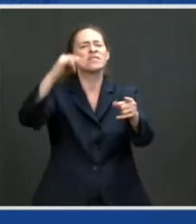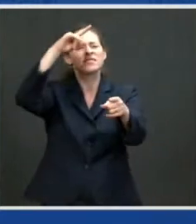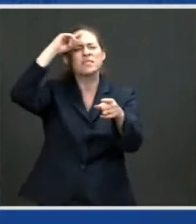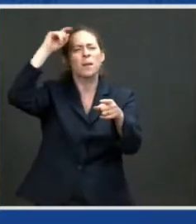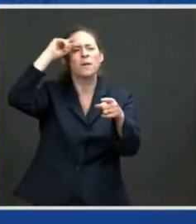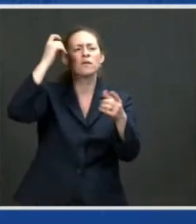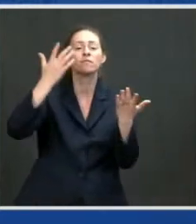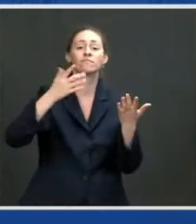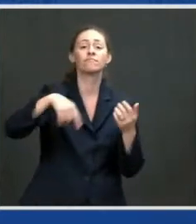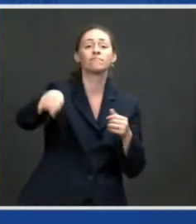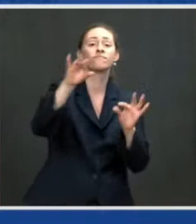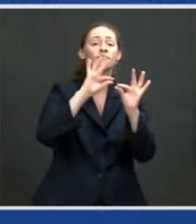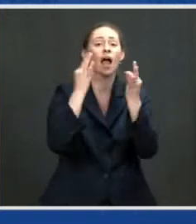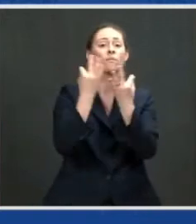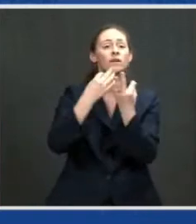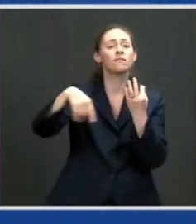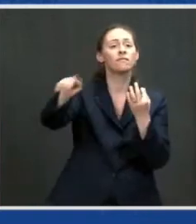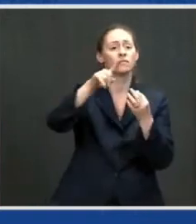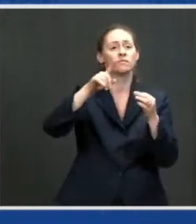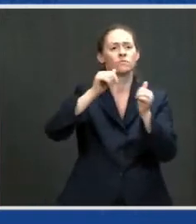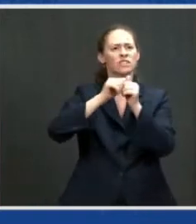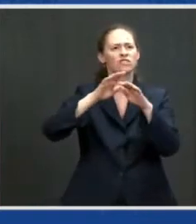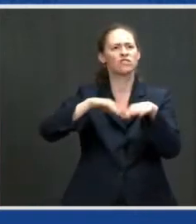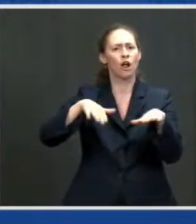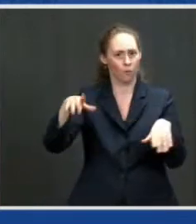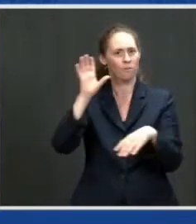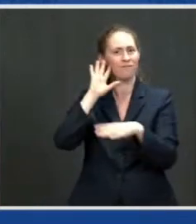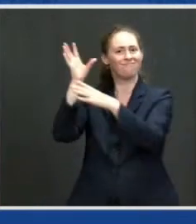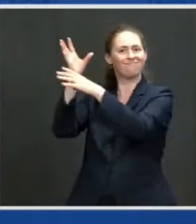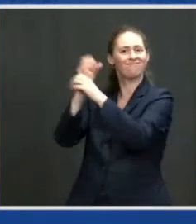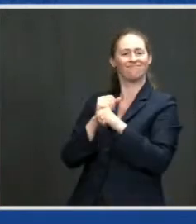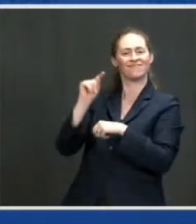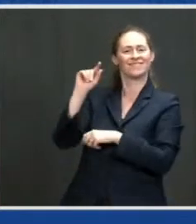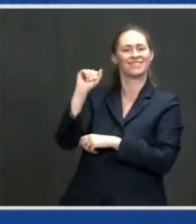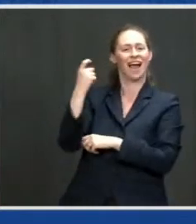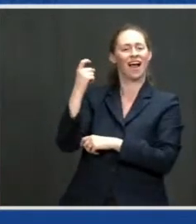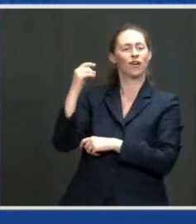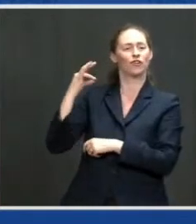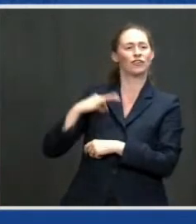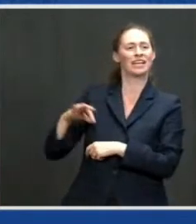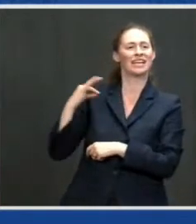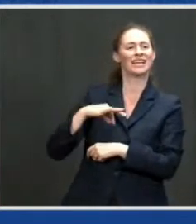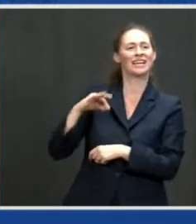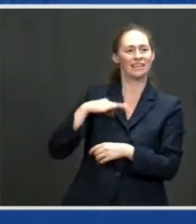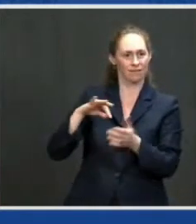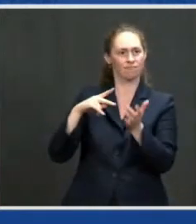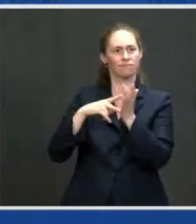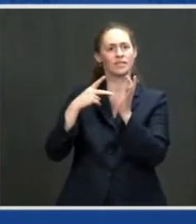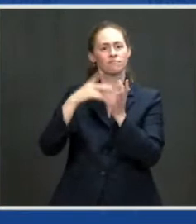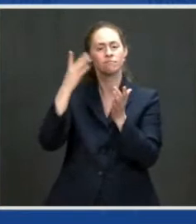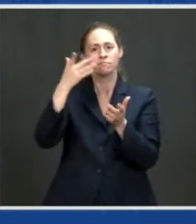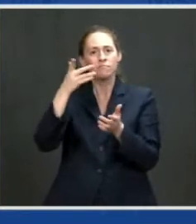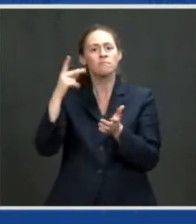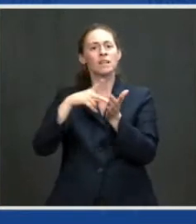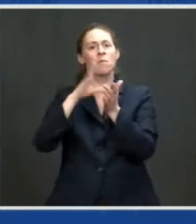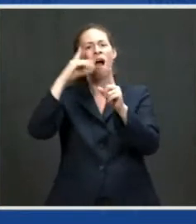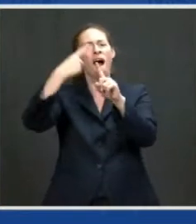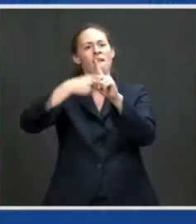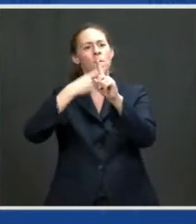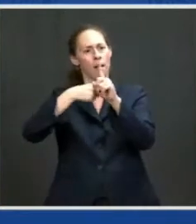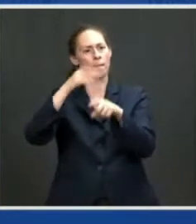credit, the child tax credit, which is going to deposit money directly into their banks every month until that money is paid